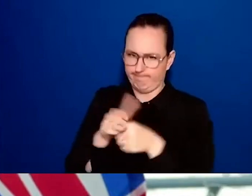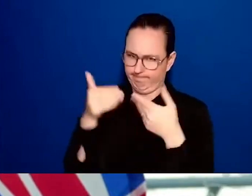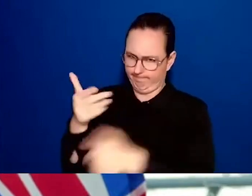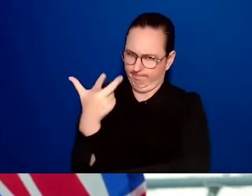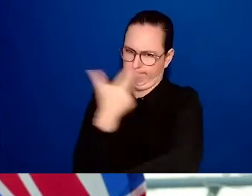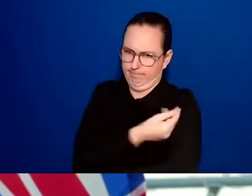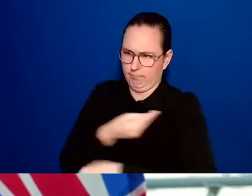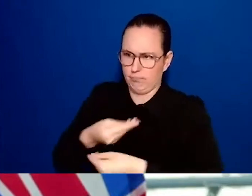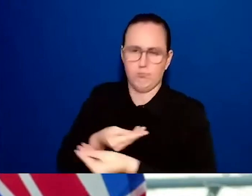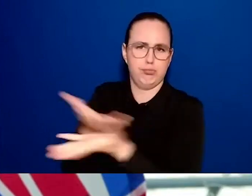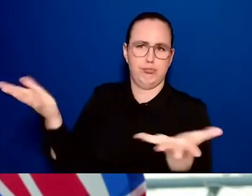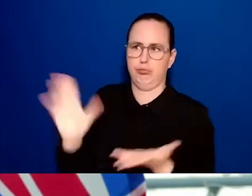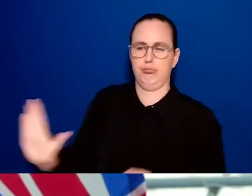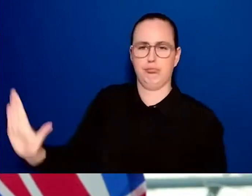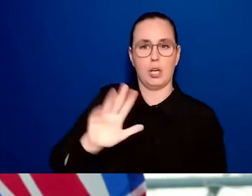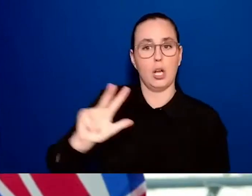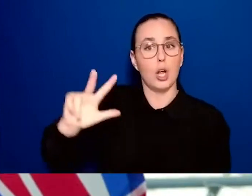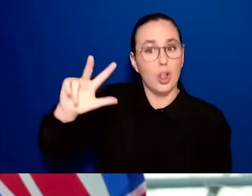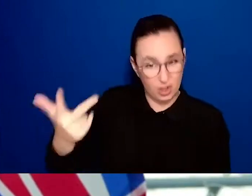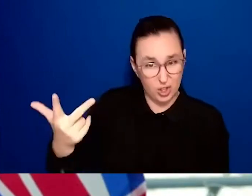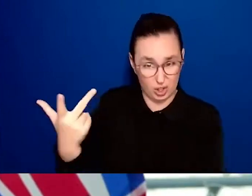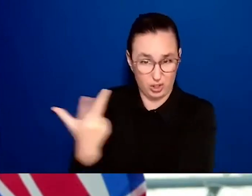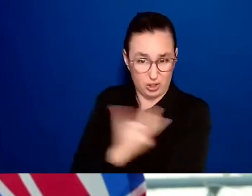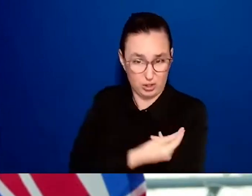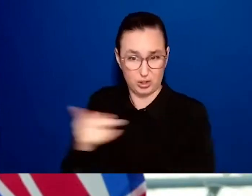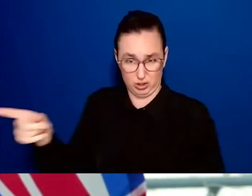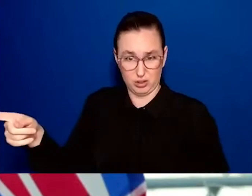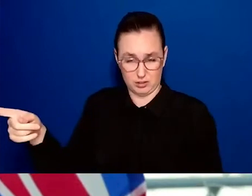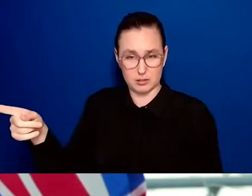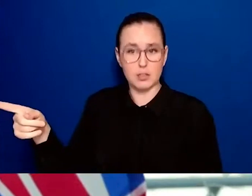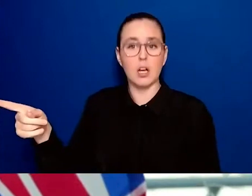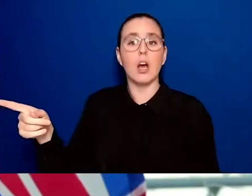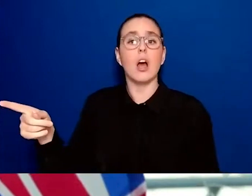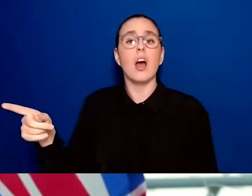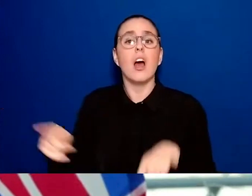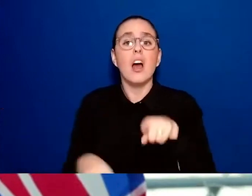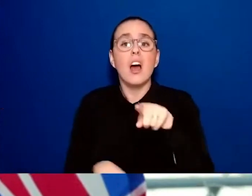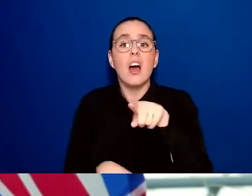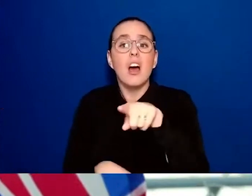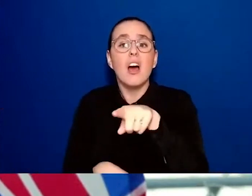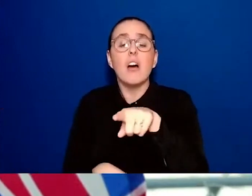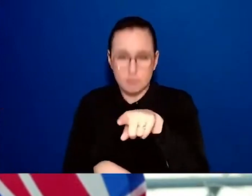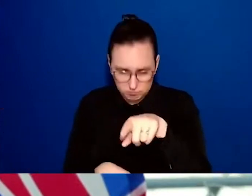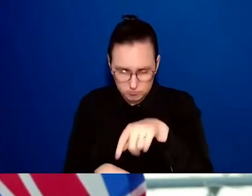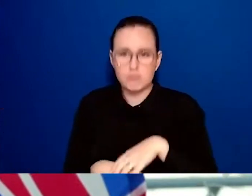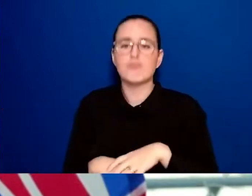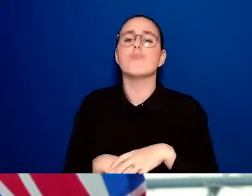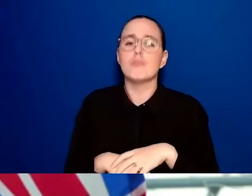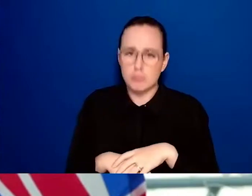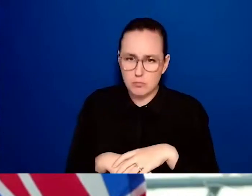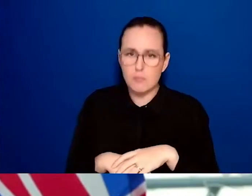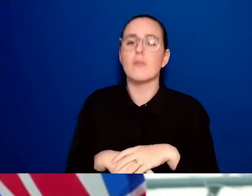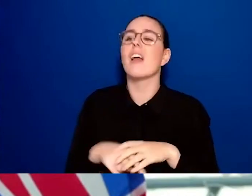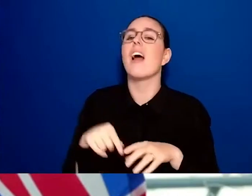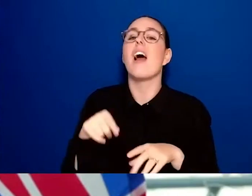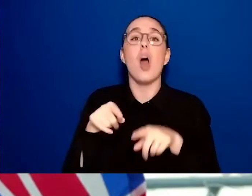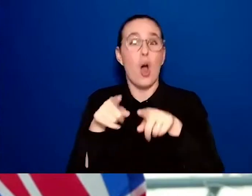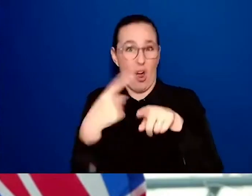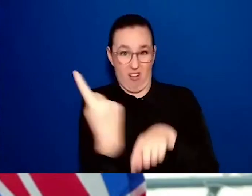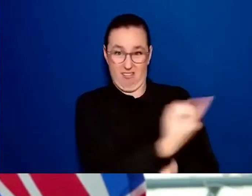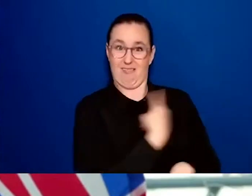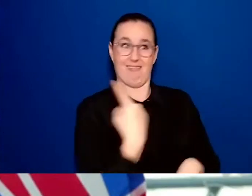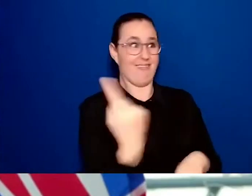would call a booster shot. It means it would increase our response and prolong our response. But for people who are